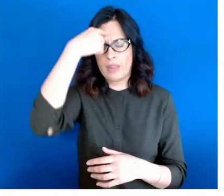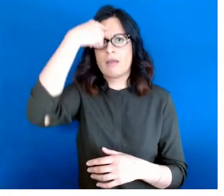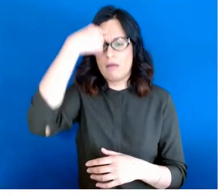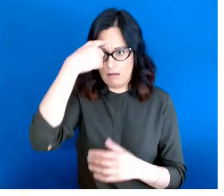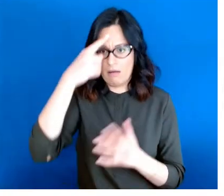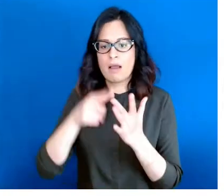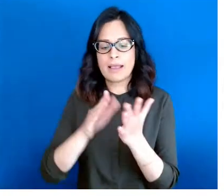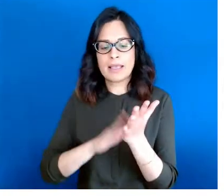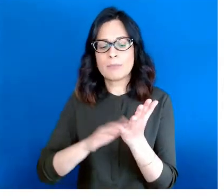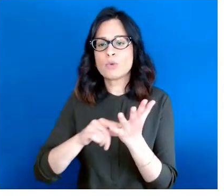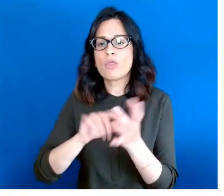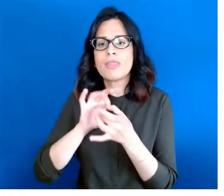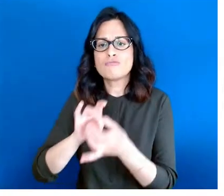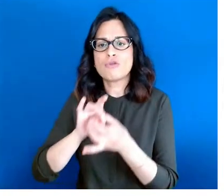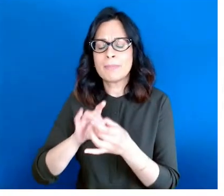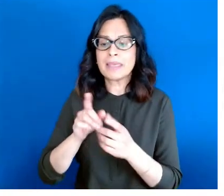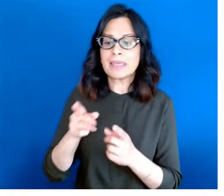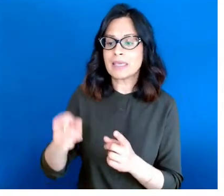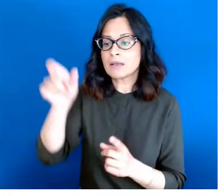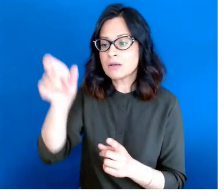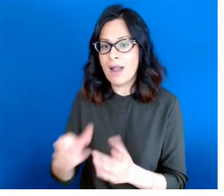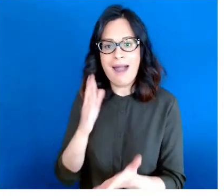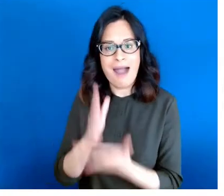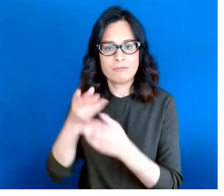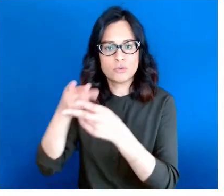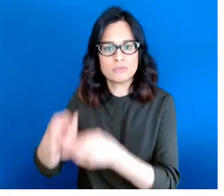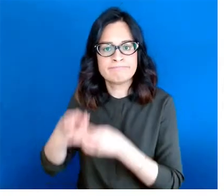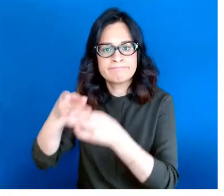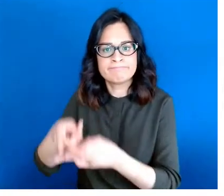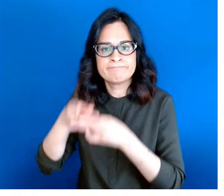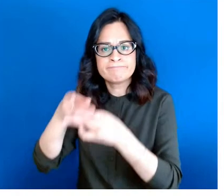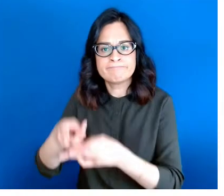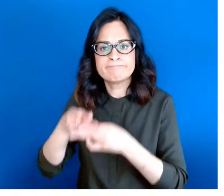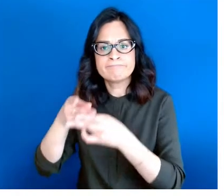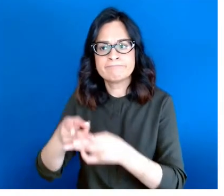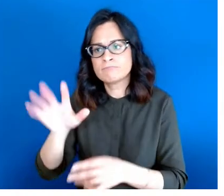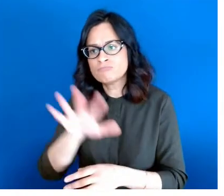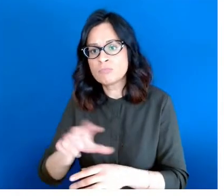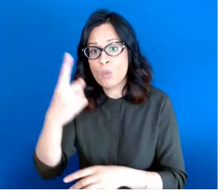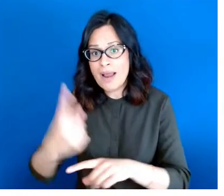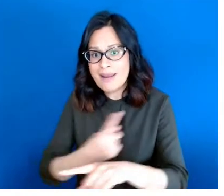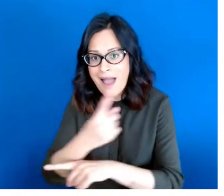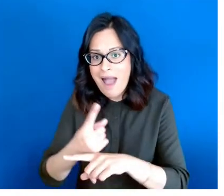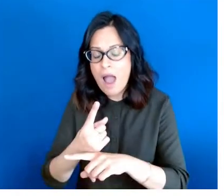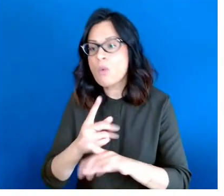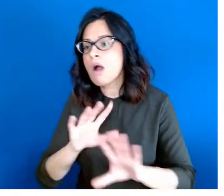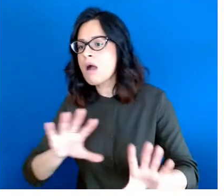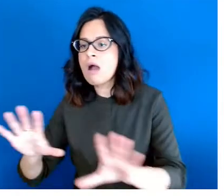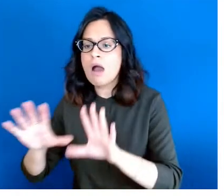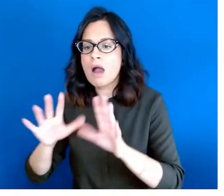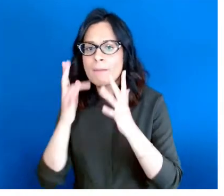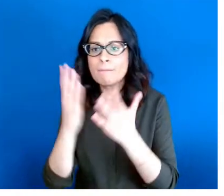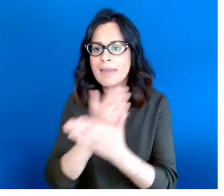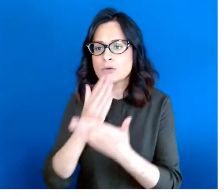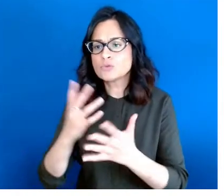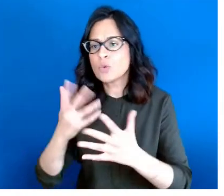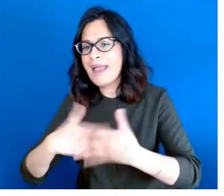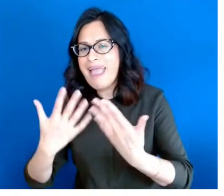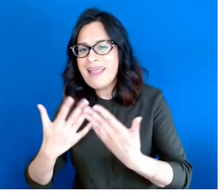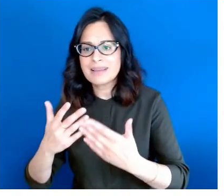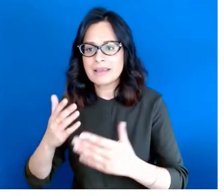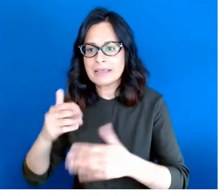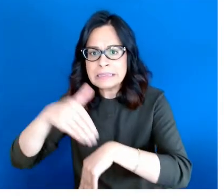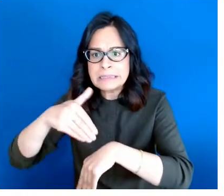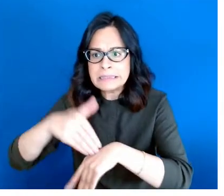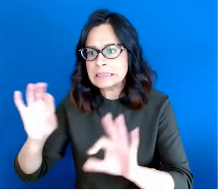immunotherapy, you must supervise your patients afterwards for about an hour to exclude severe side effects or to treat